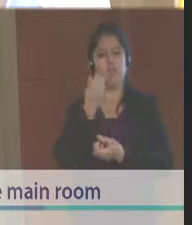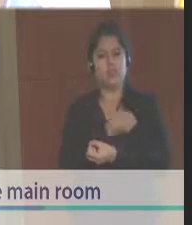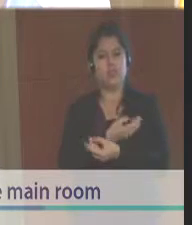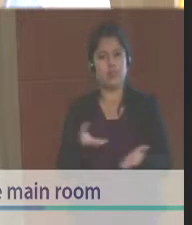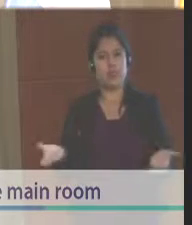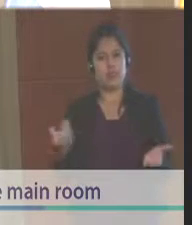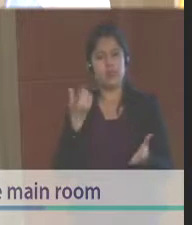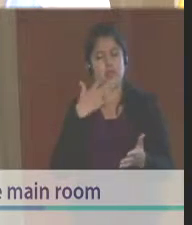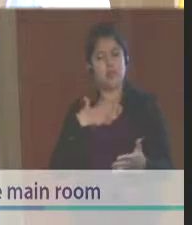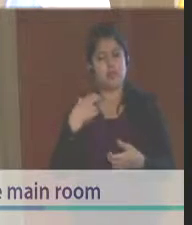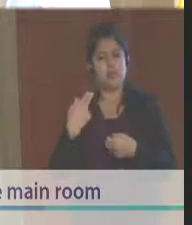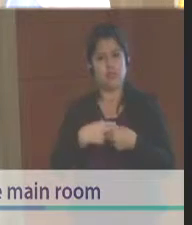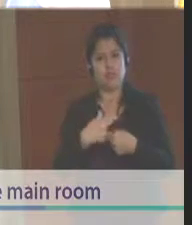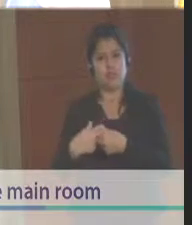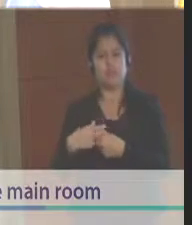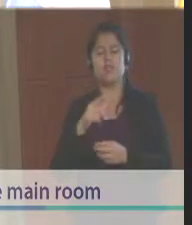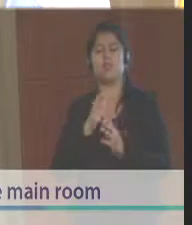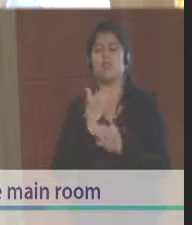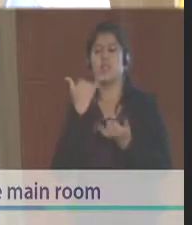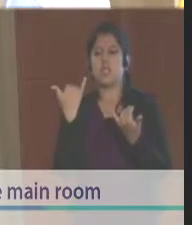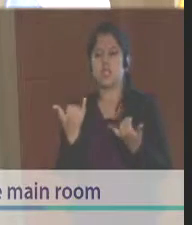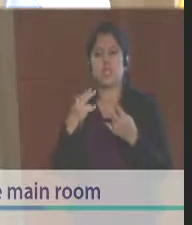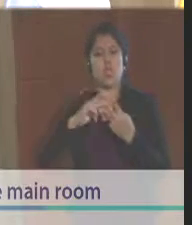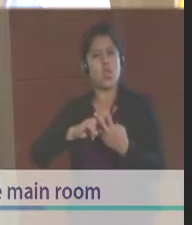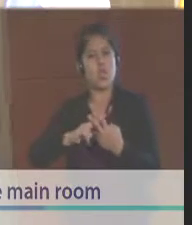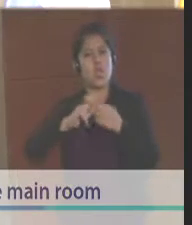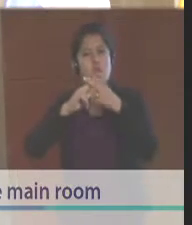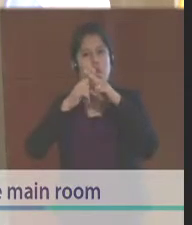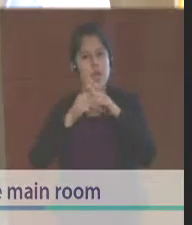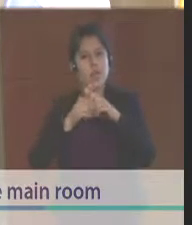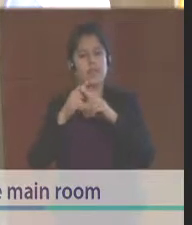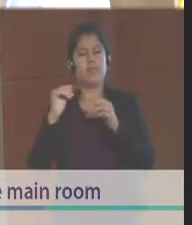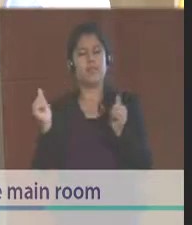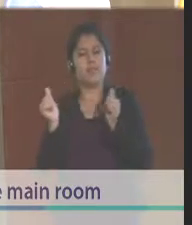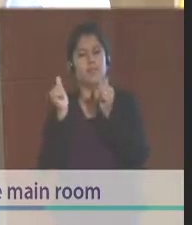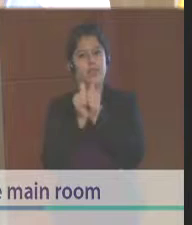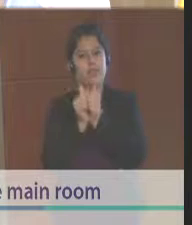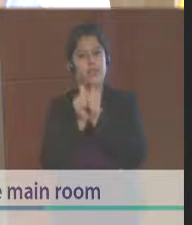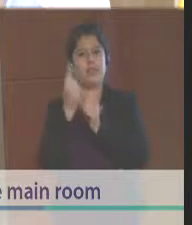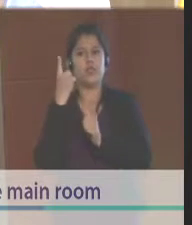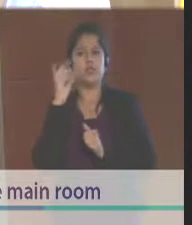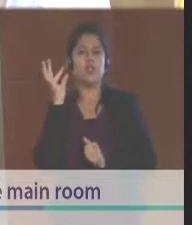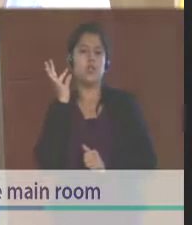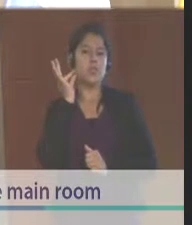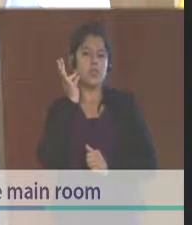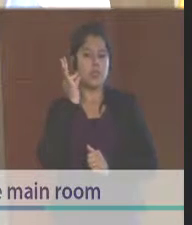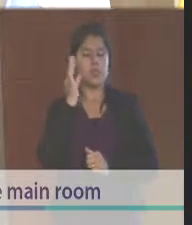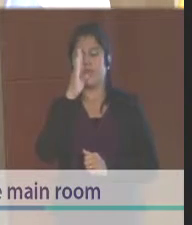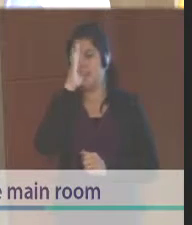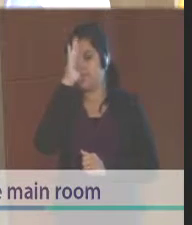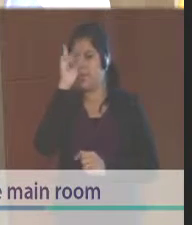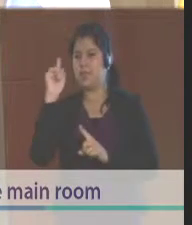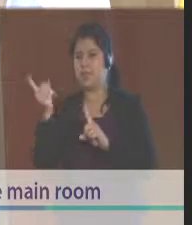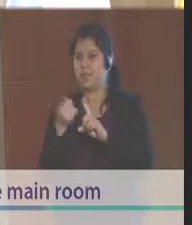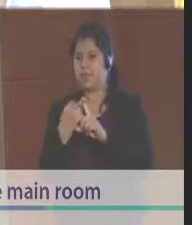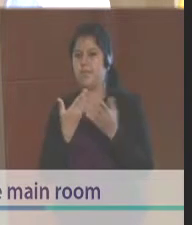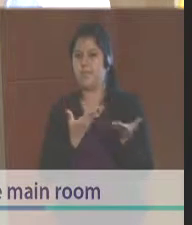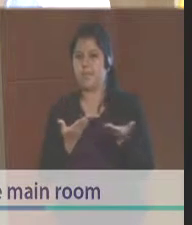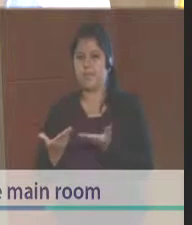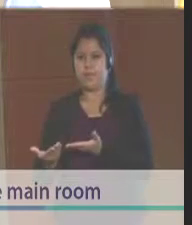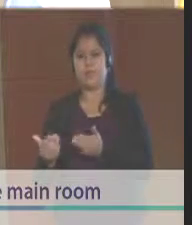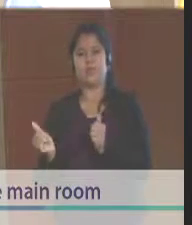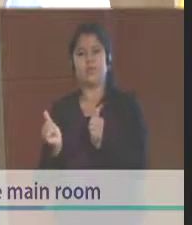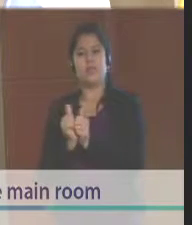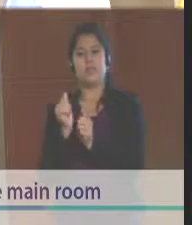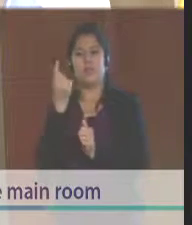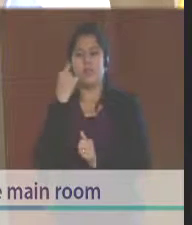to thank all of you for sharing this panel. And we will begin with the ladies as